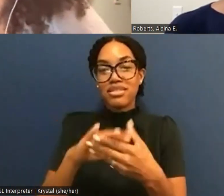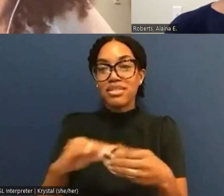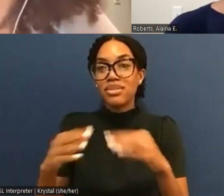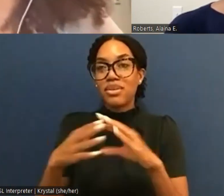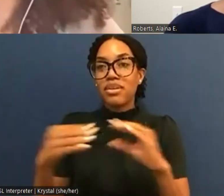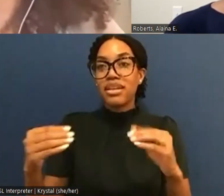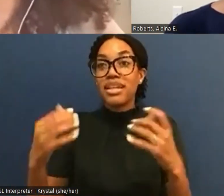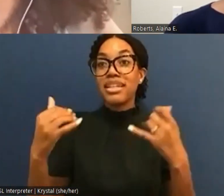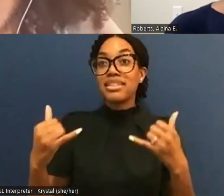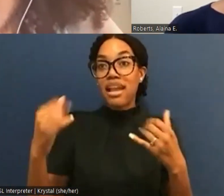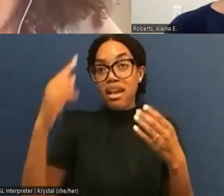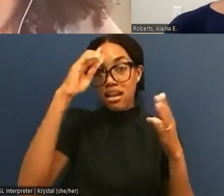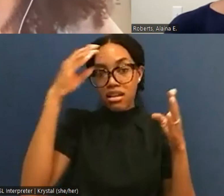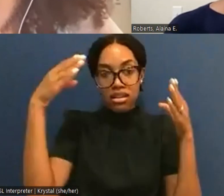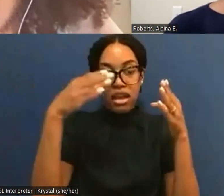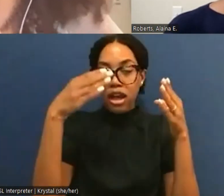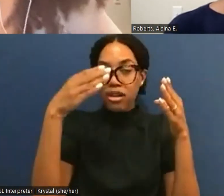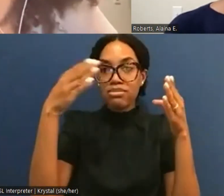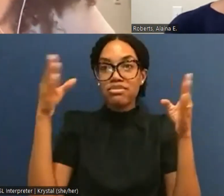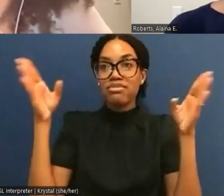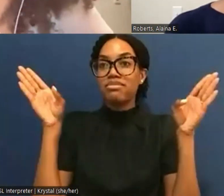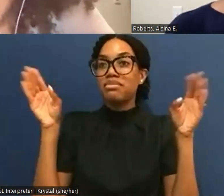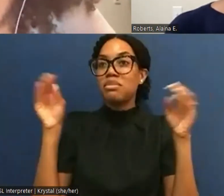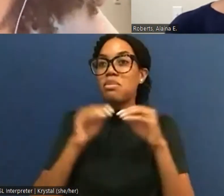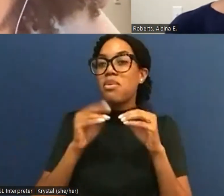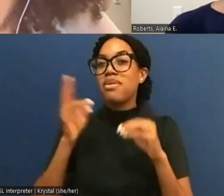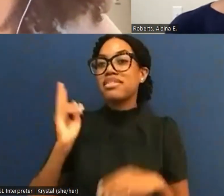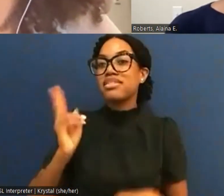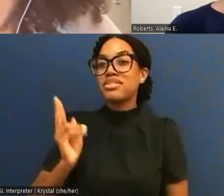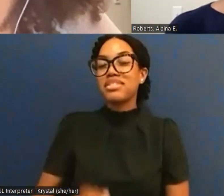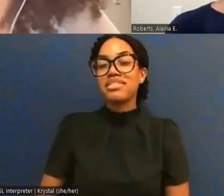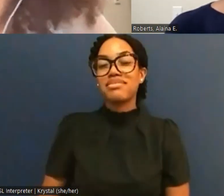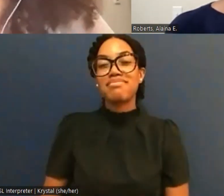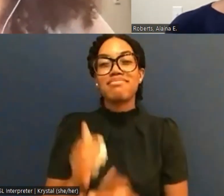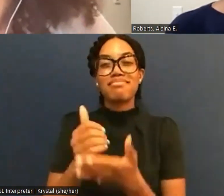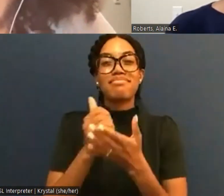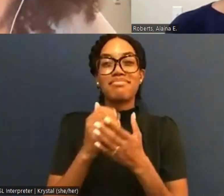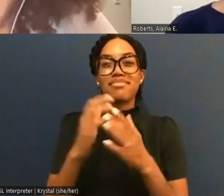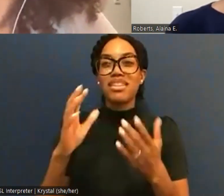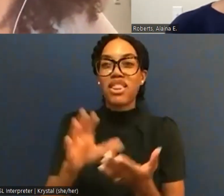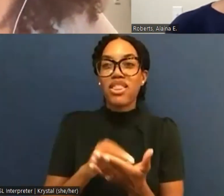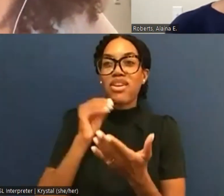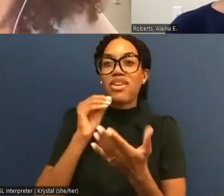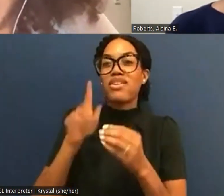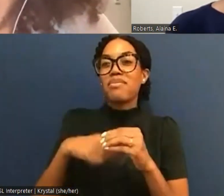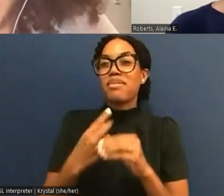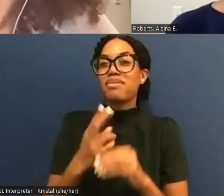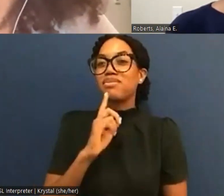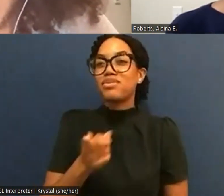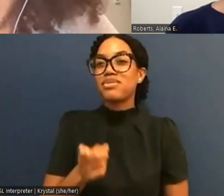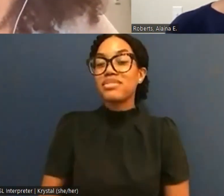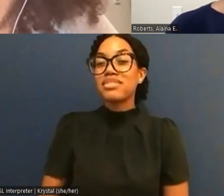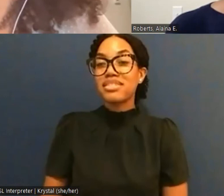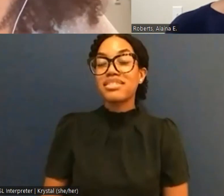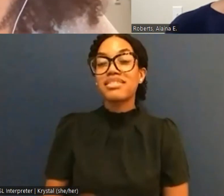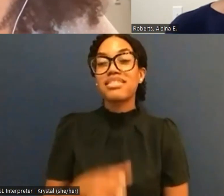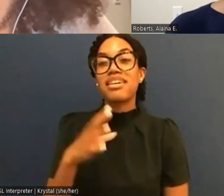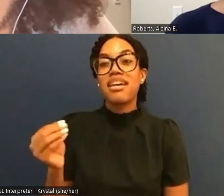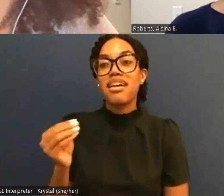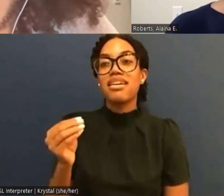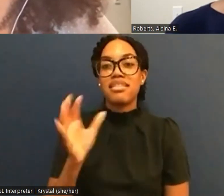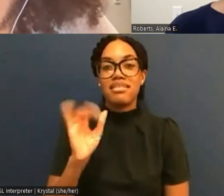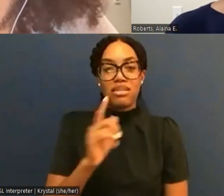view of history. And it helps us to learn the truth and how we can really take that